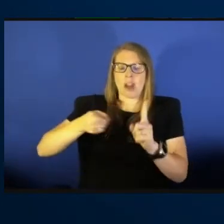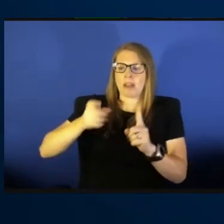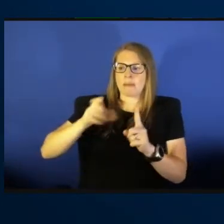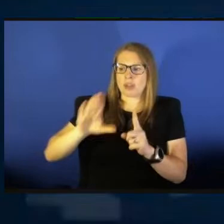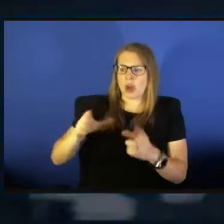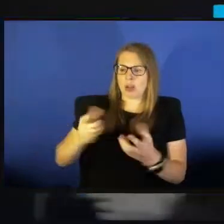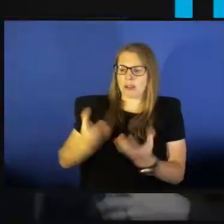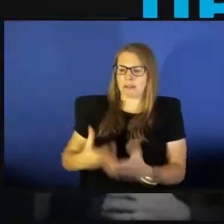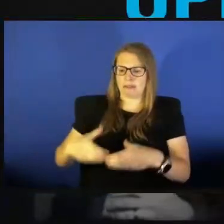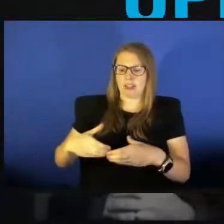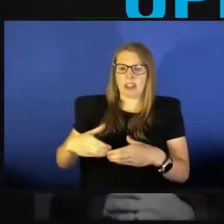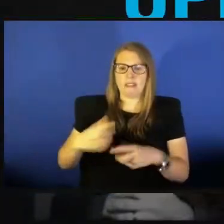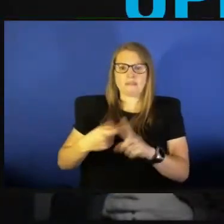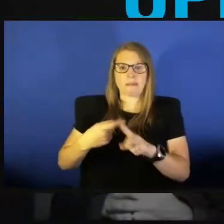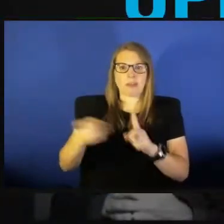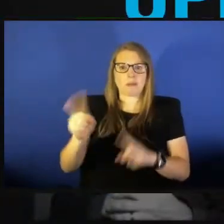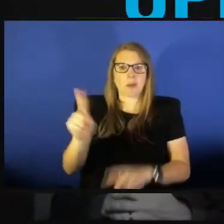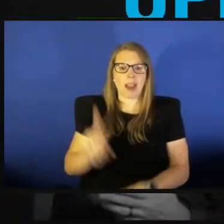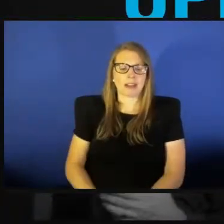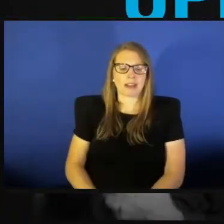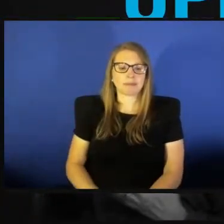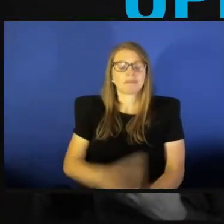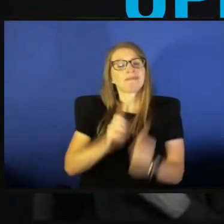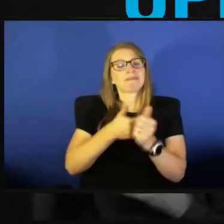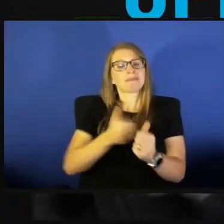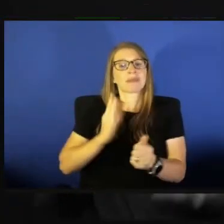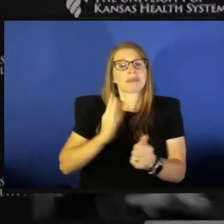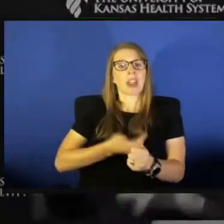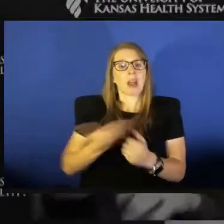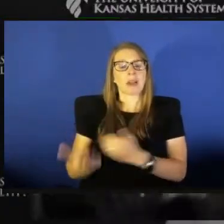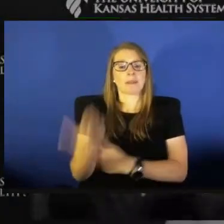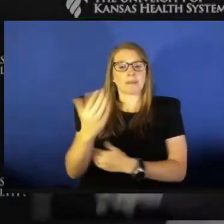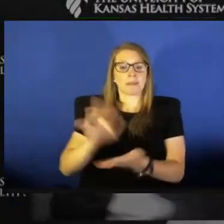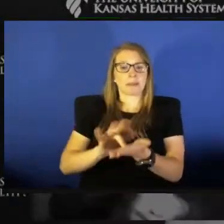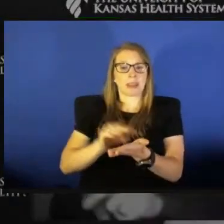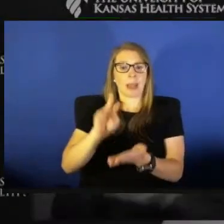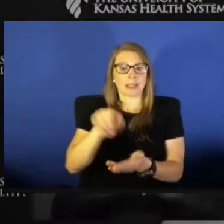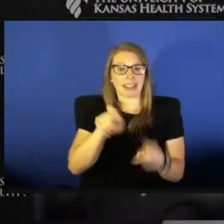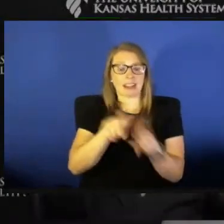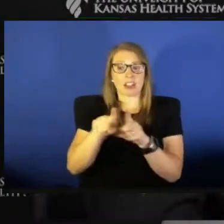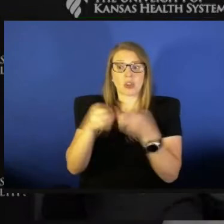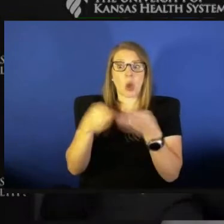from? Subscribe to our morning medical update and open